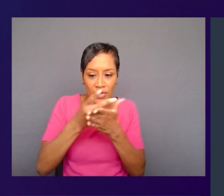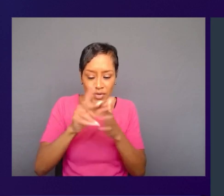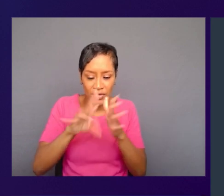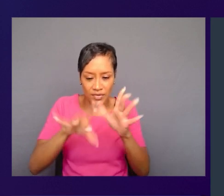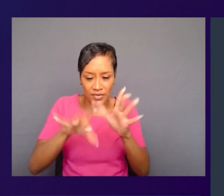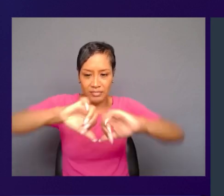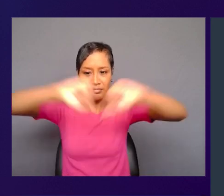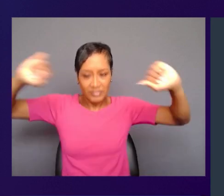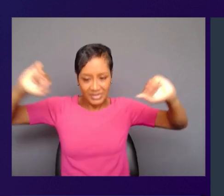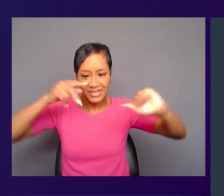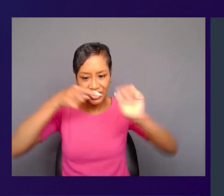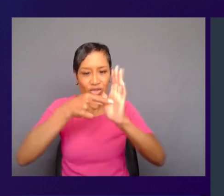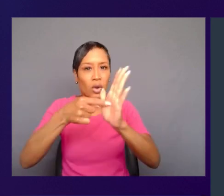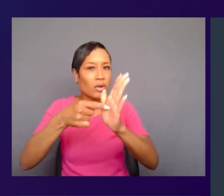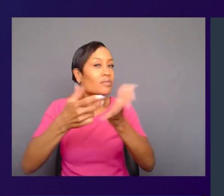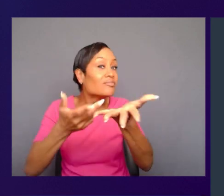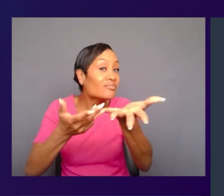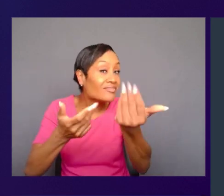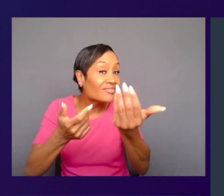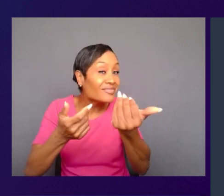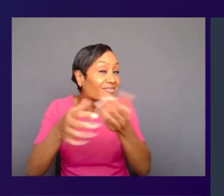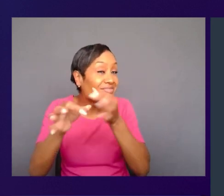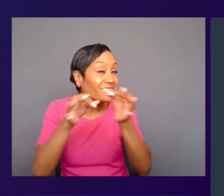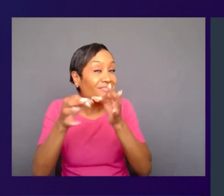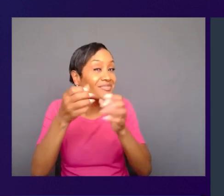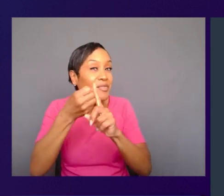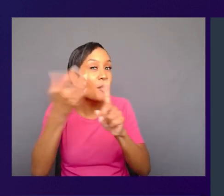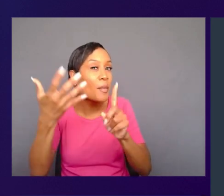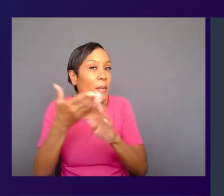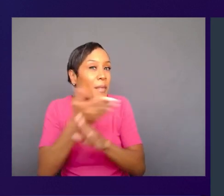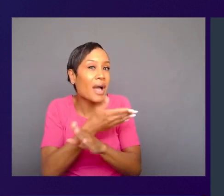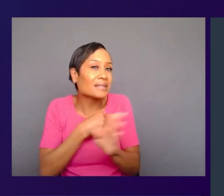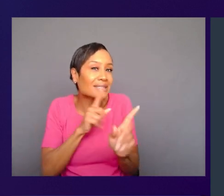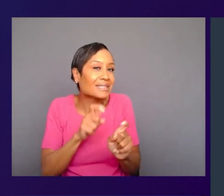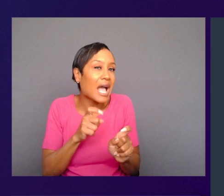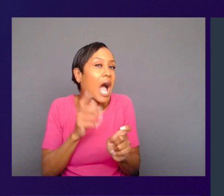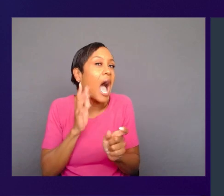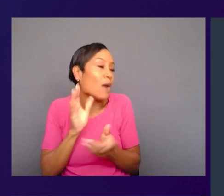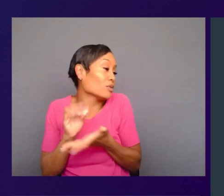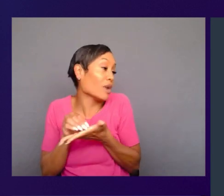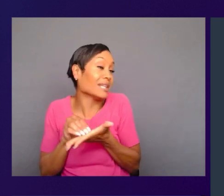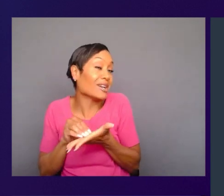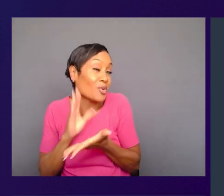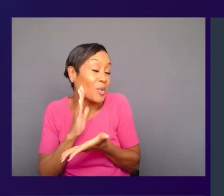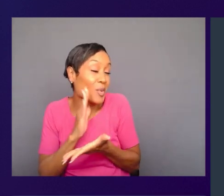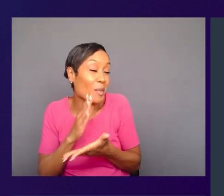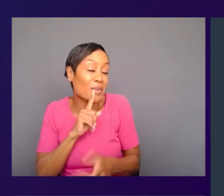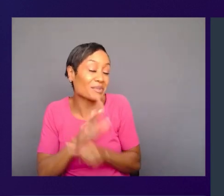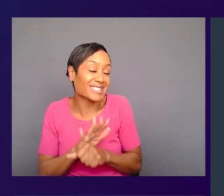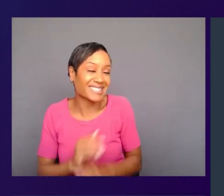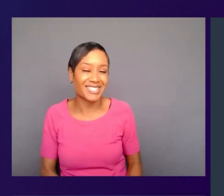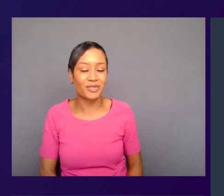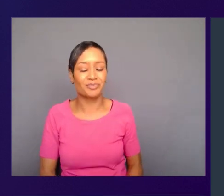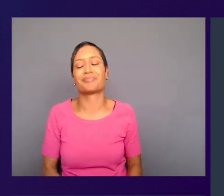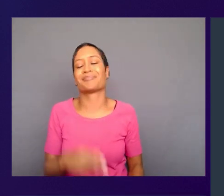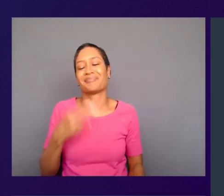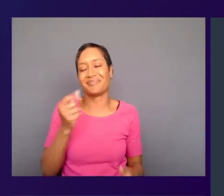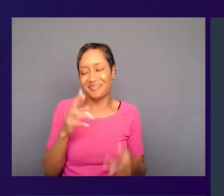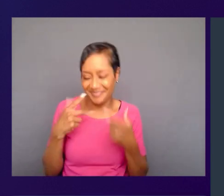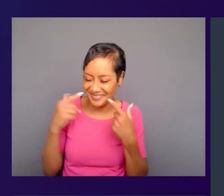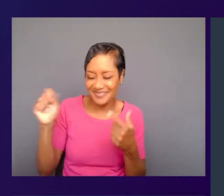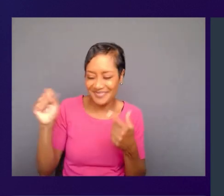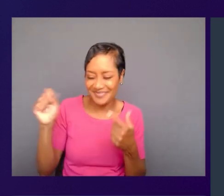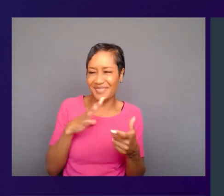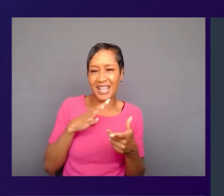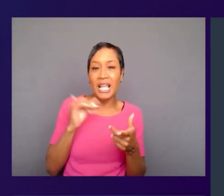thing. Any chance you can share some best practices for testing that I promise I'll totally write down and do? Yeah, definitely. If you don't test, how do you